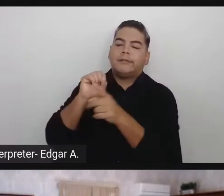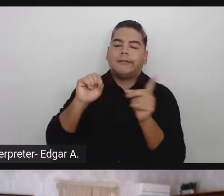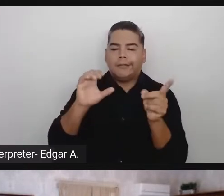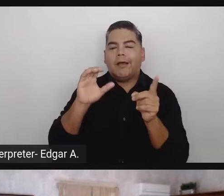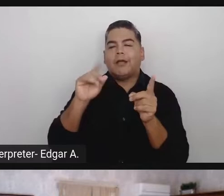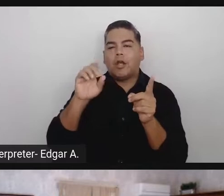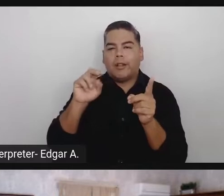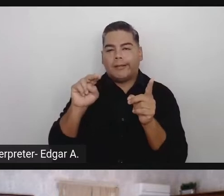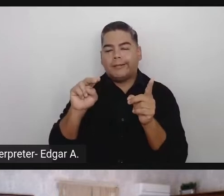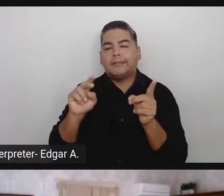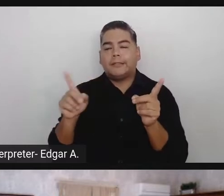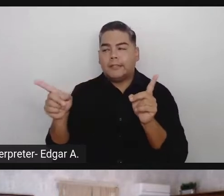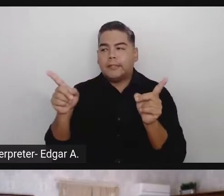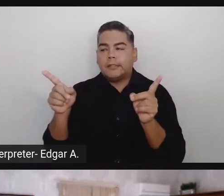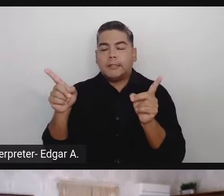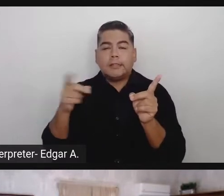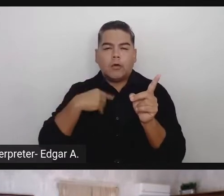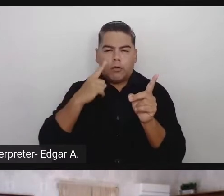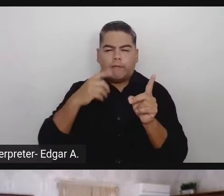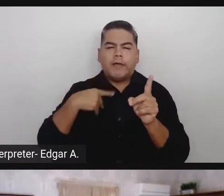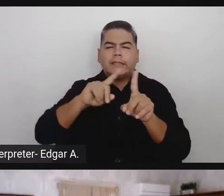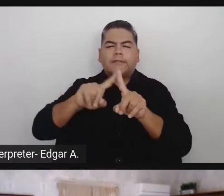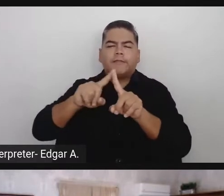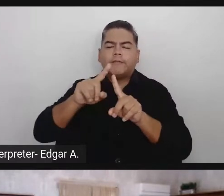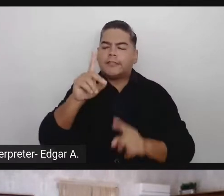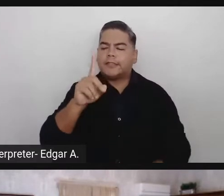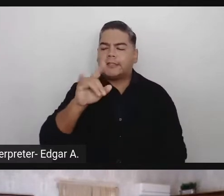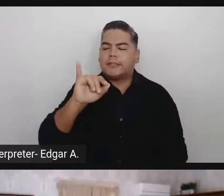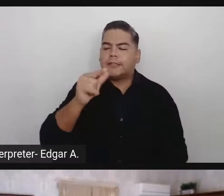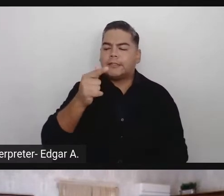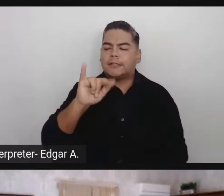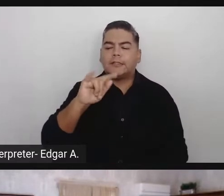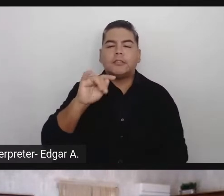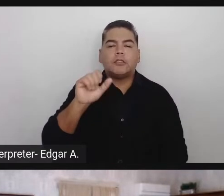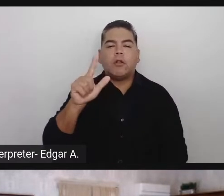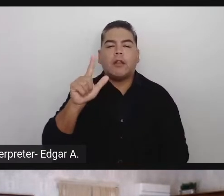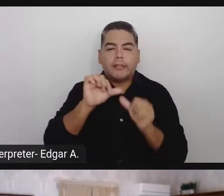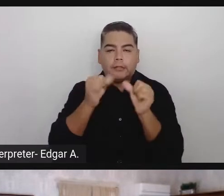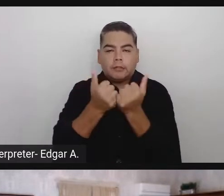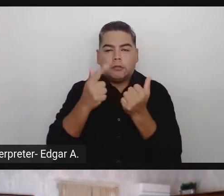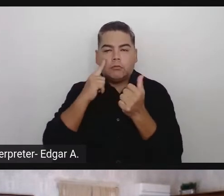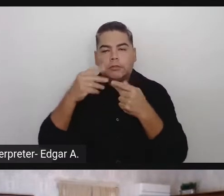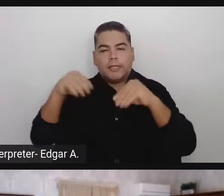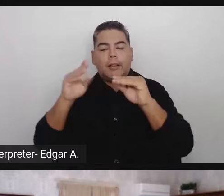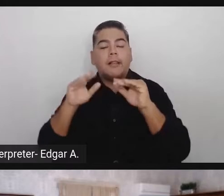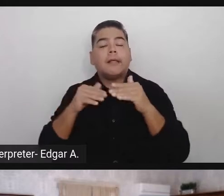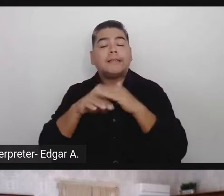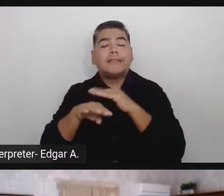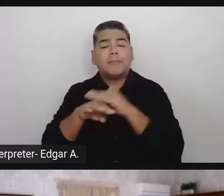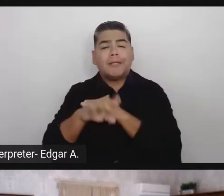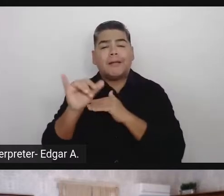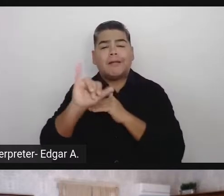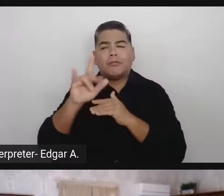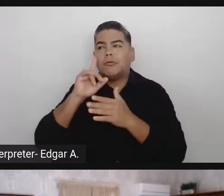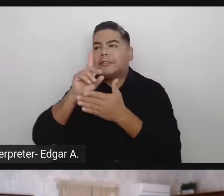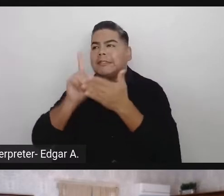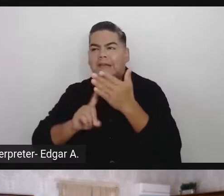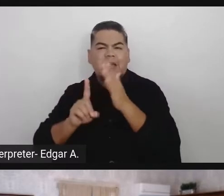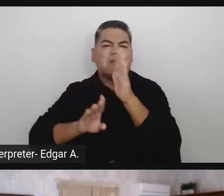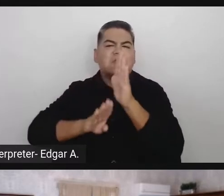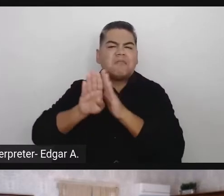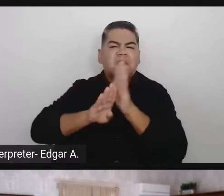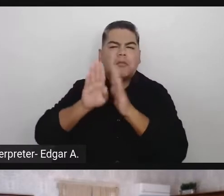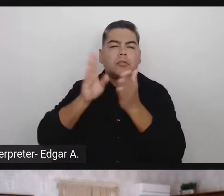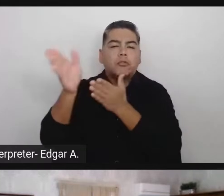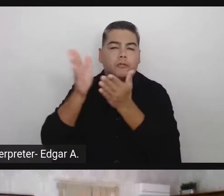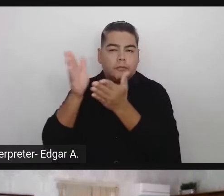various types of digital agencies where we sell accessibility as well as design and development services.